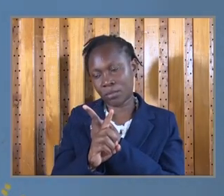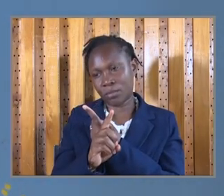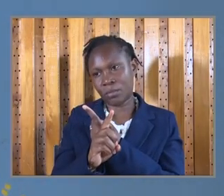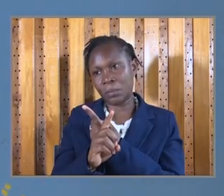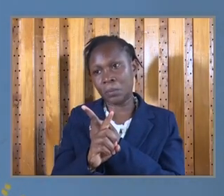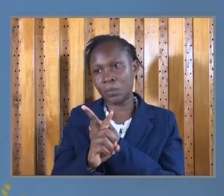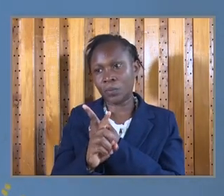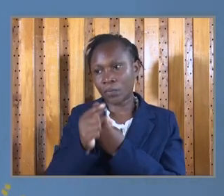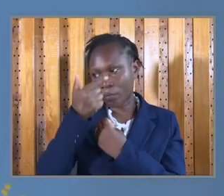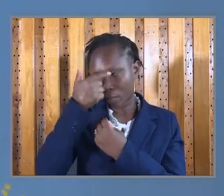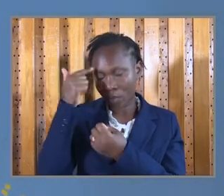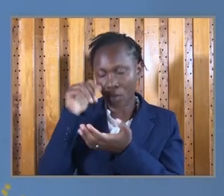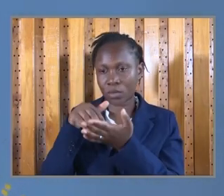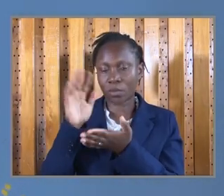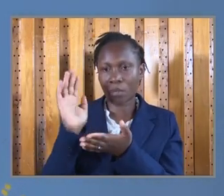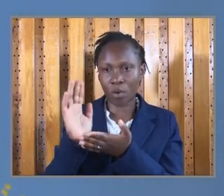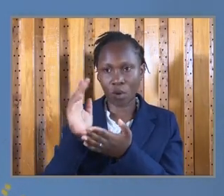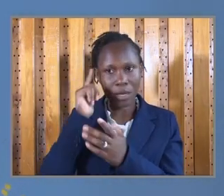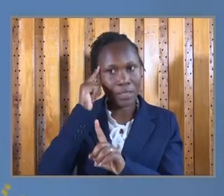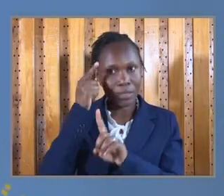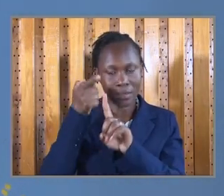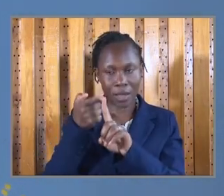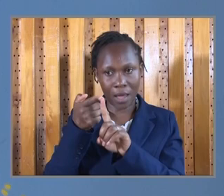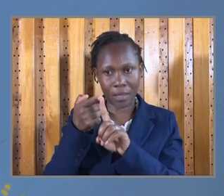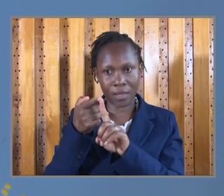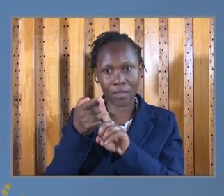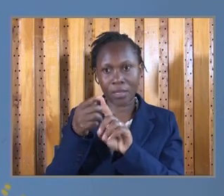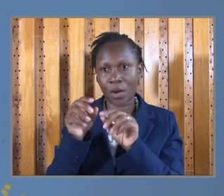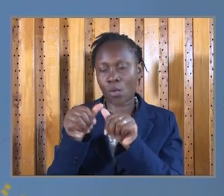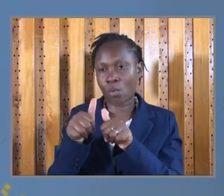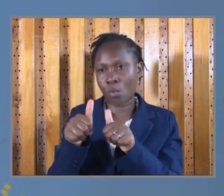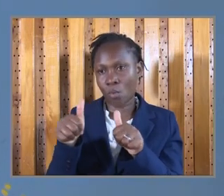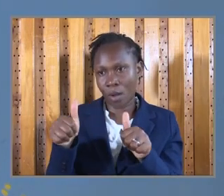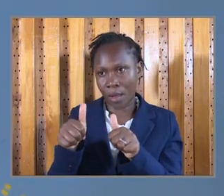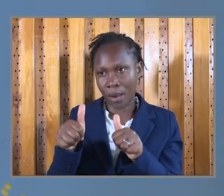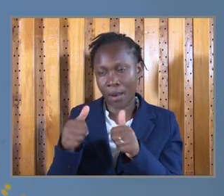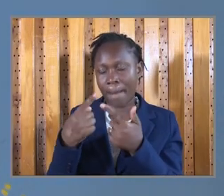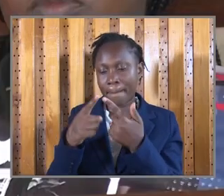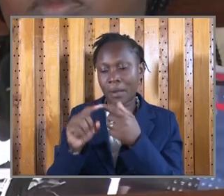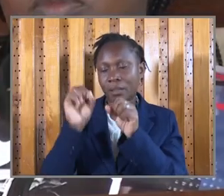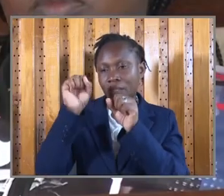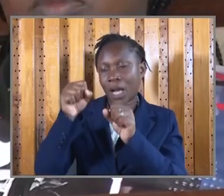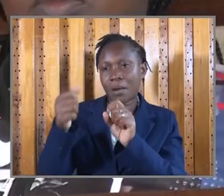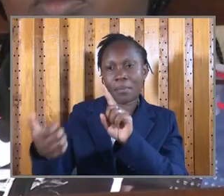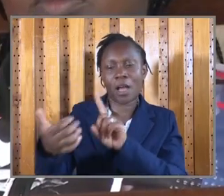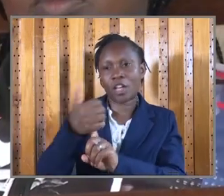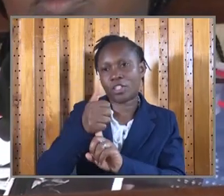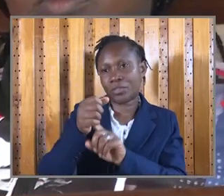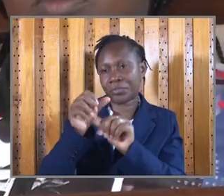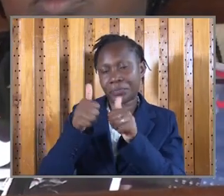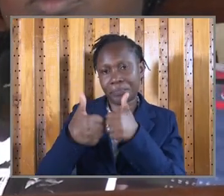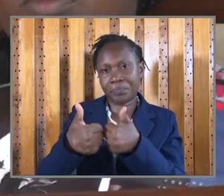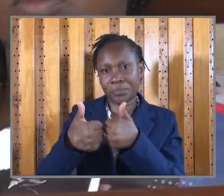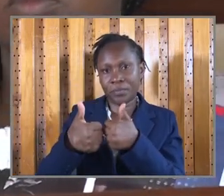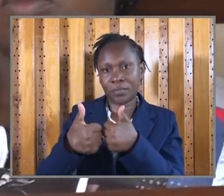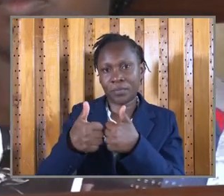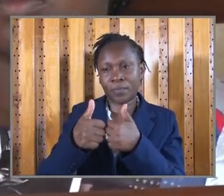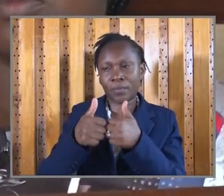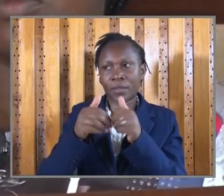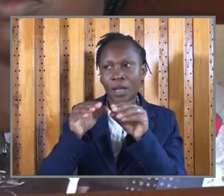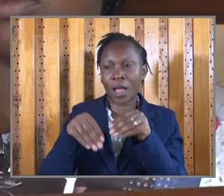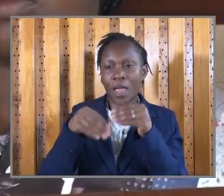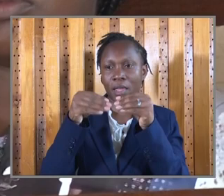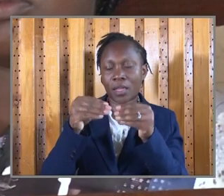What is more, these targets are ambitious, but they are actually achievable. And let me give you some numbers.